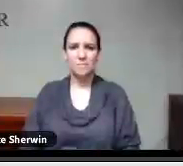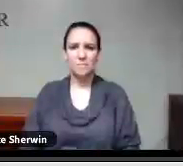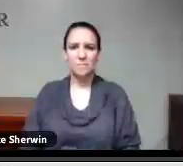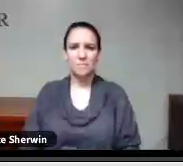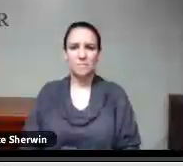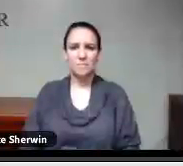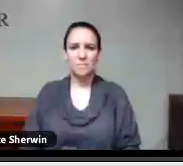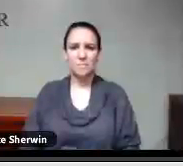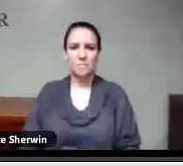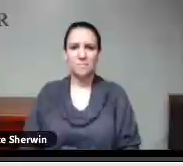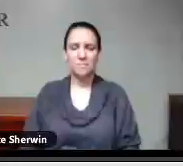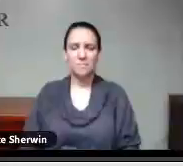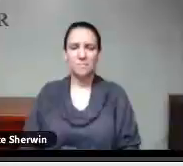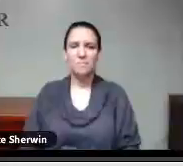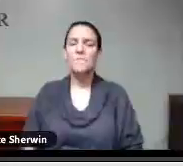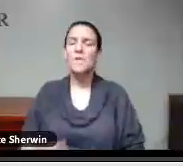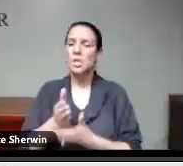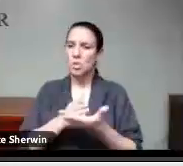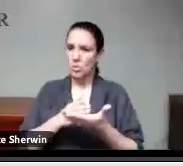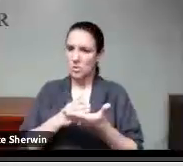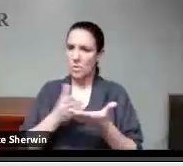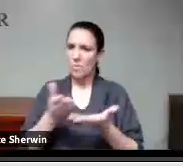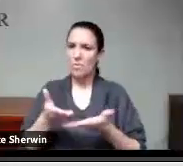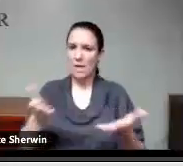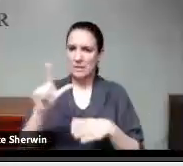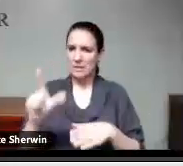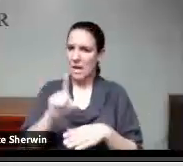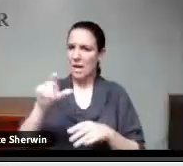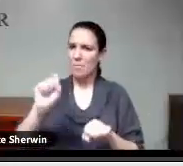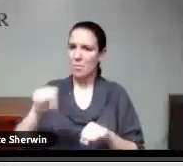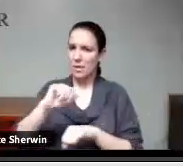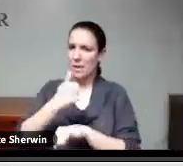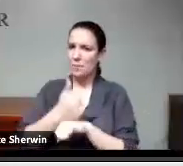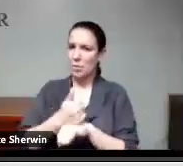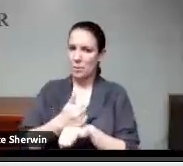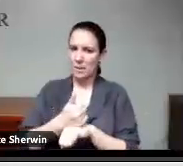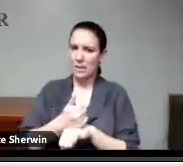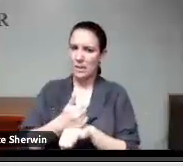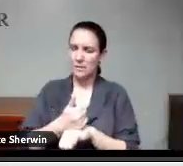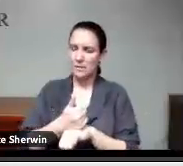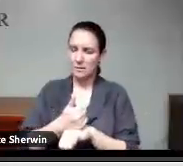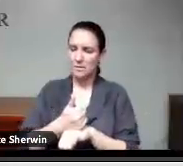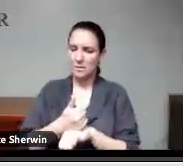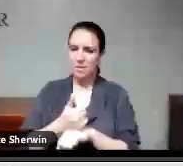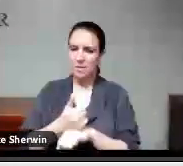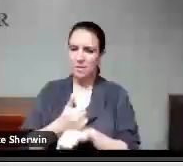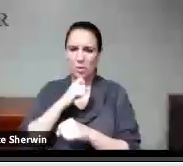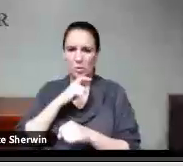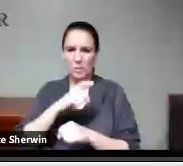library can put in place to make sure that these deeper